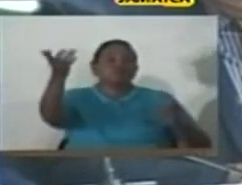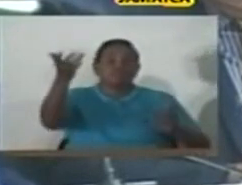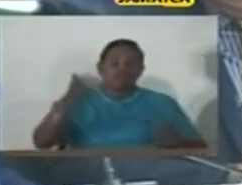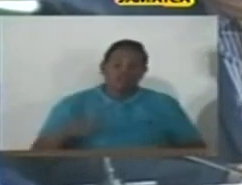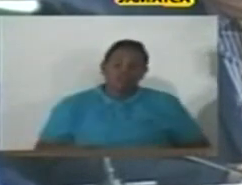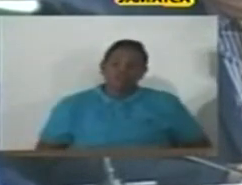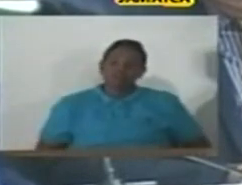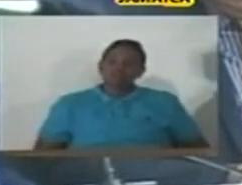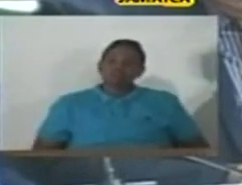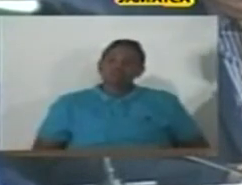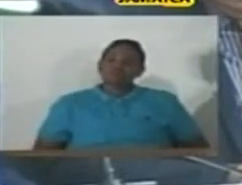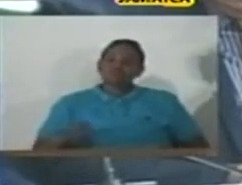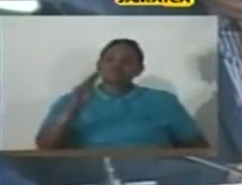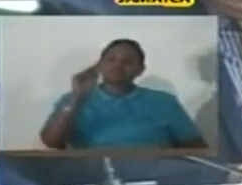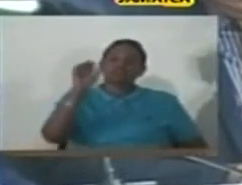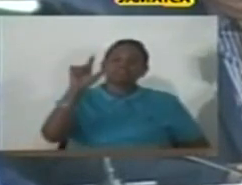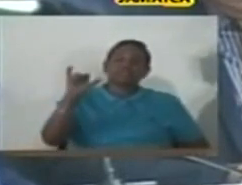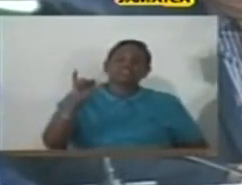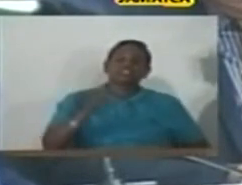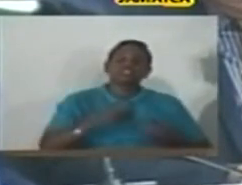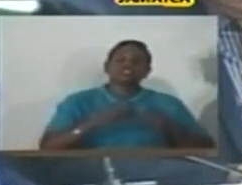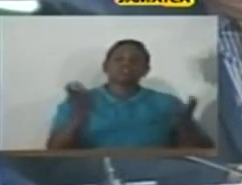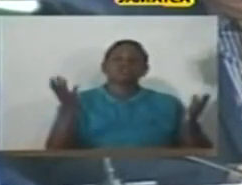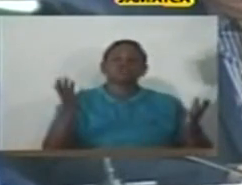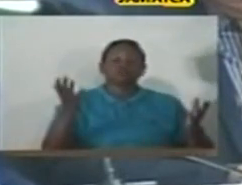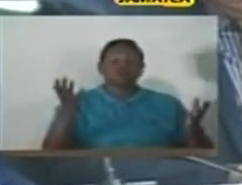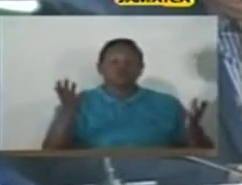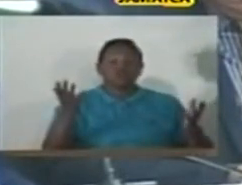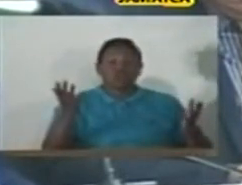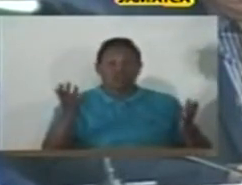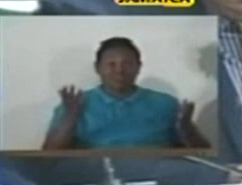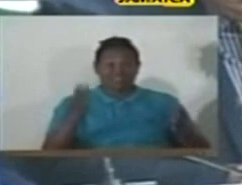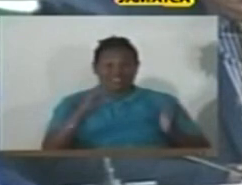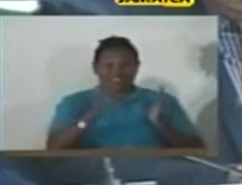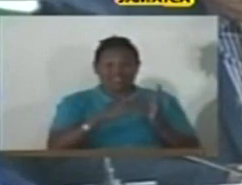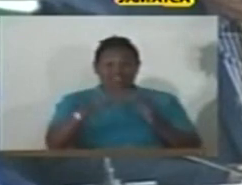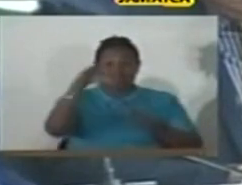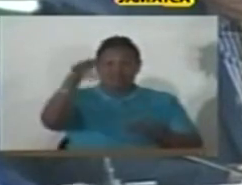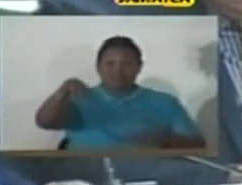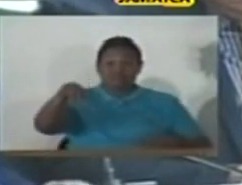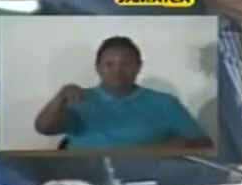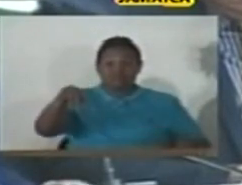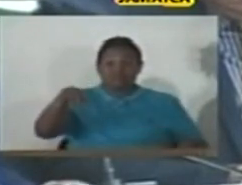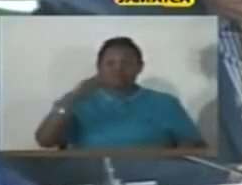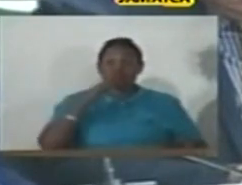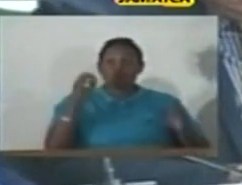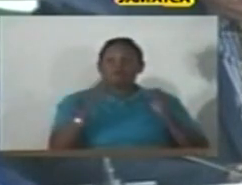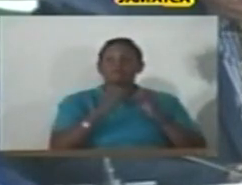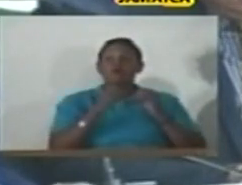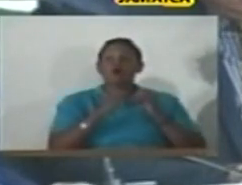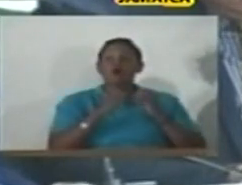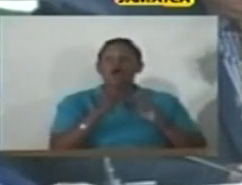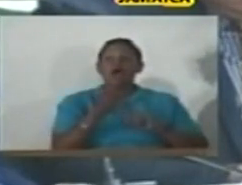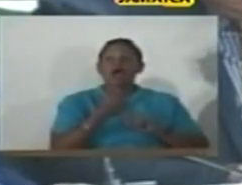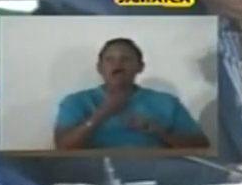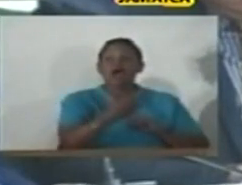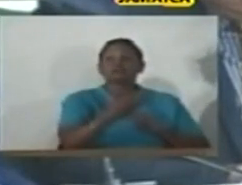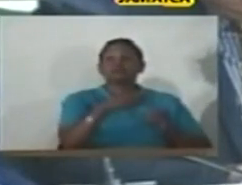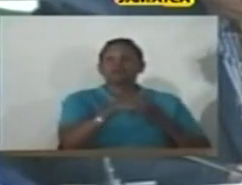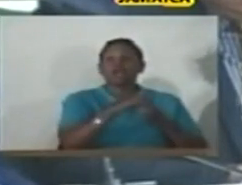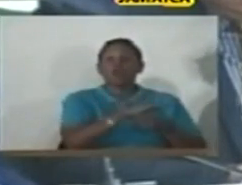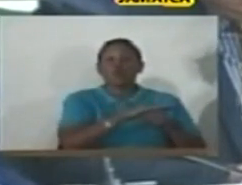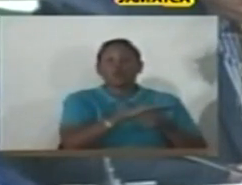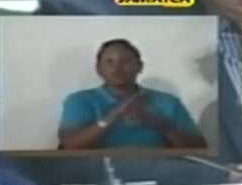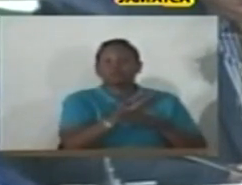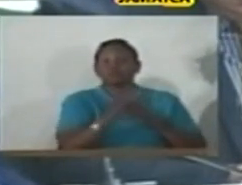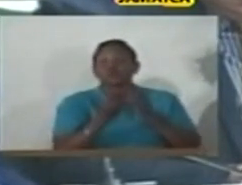Nestle Distribution Centre at Ferry in my constituency, with plans for further expansion in the local coffee